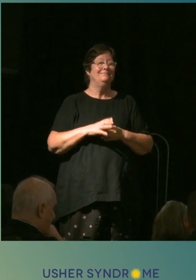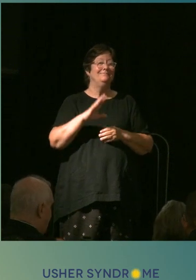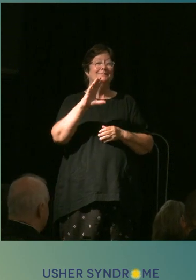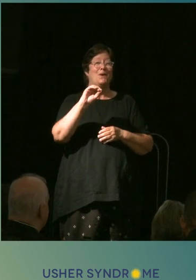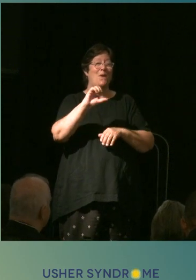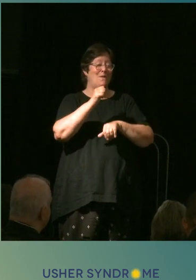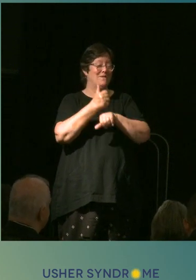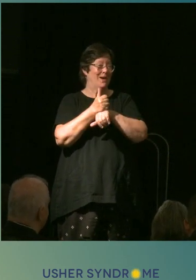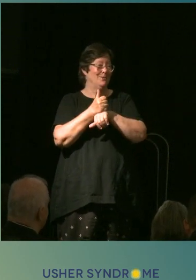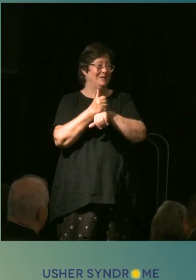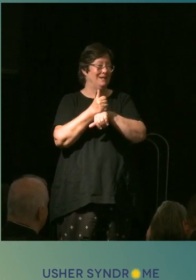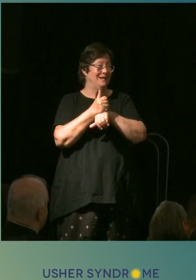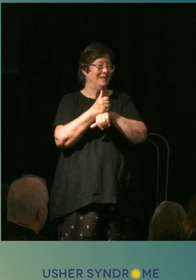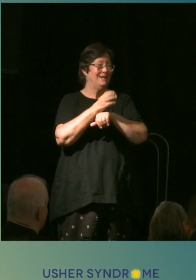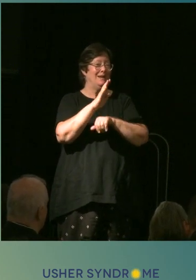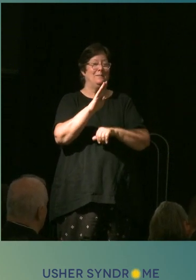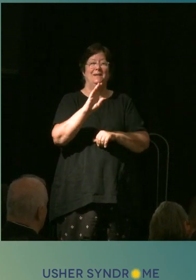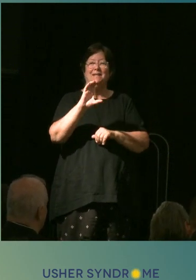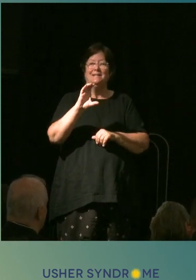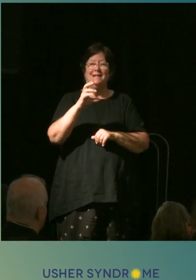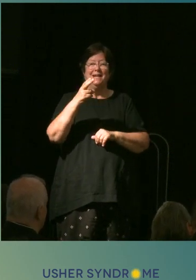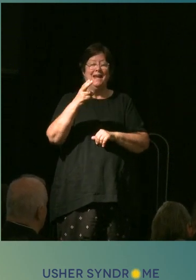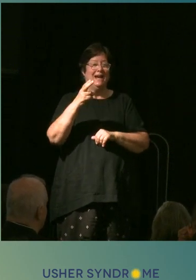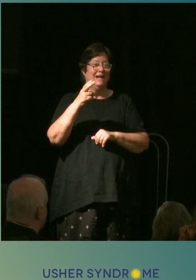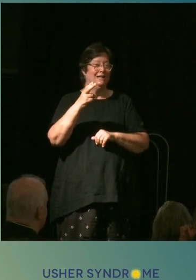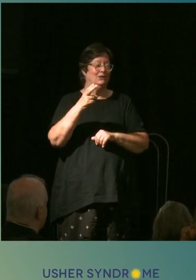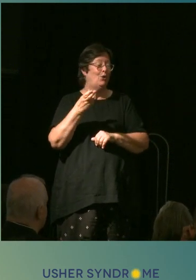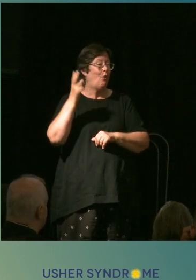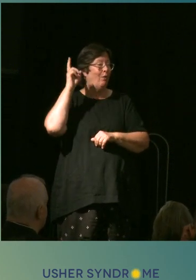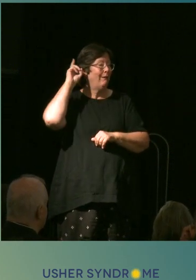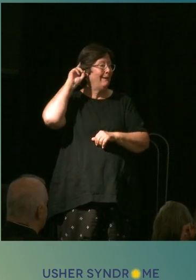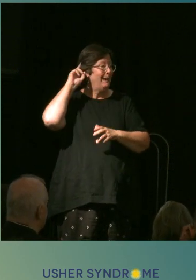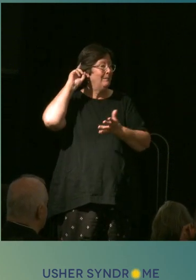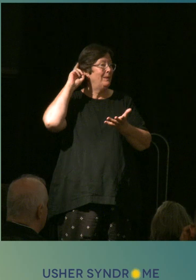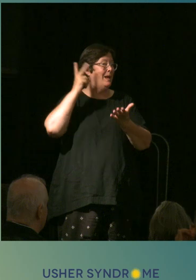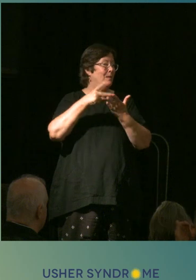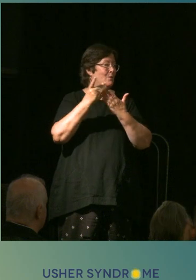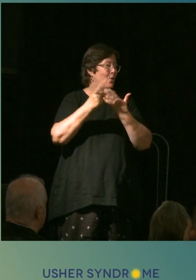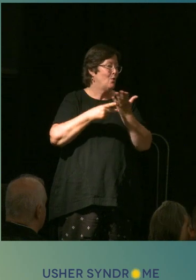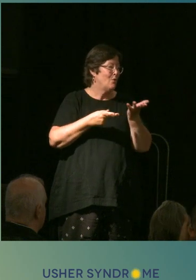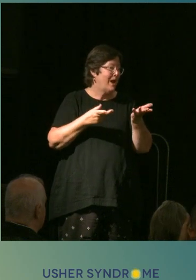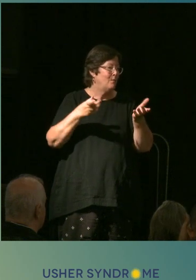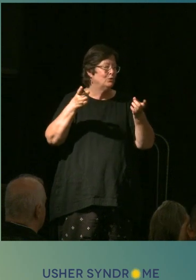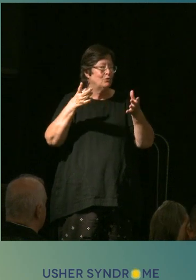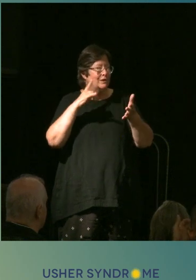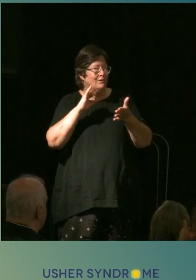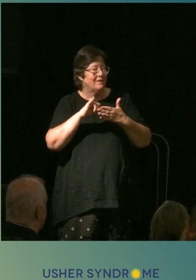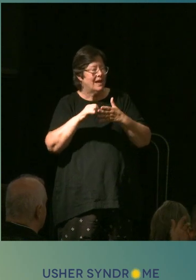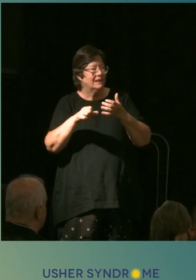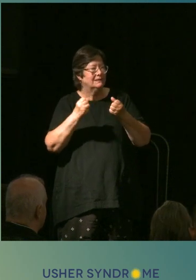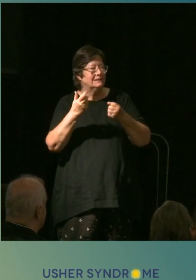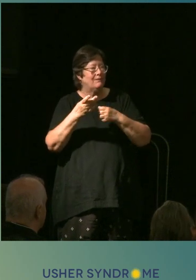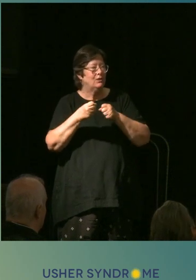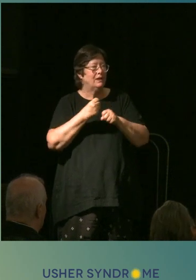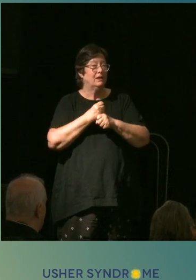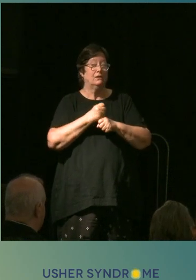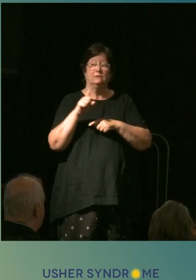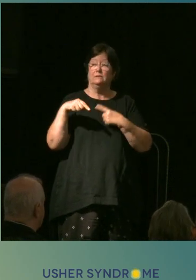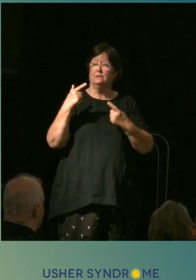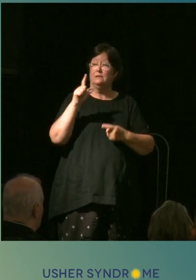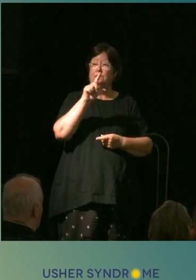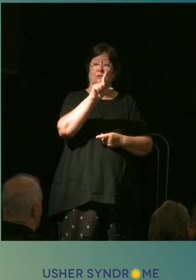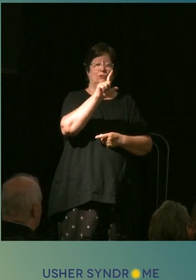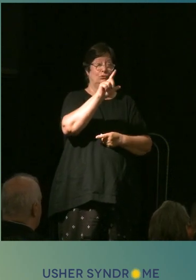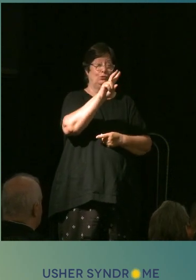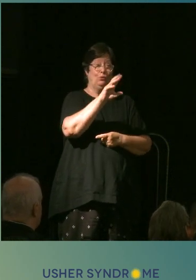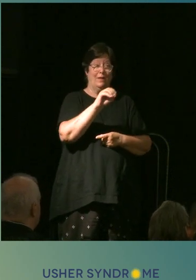the BCH cochlear implant program and was its director for several years. Since 2003, she's been the director of